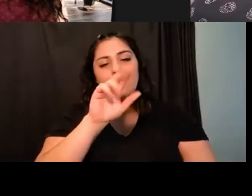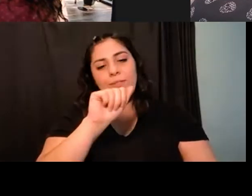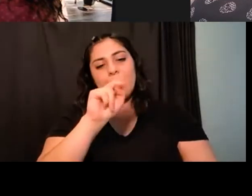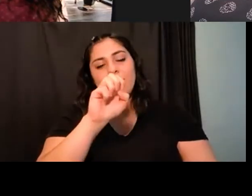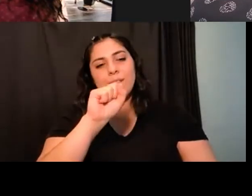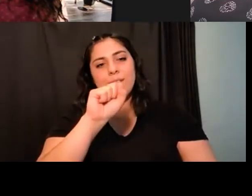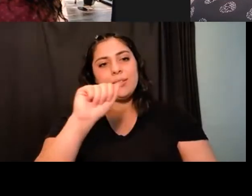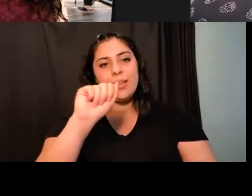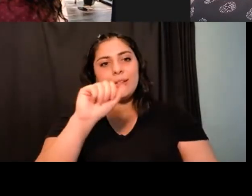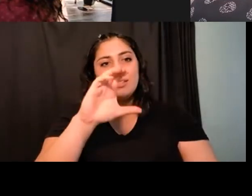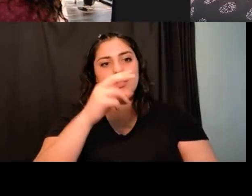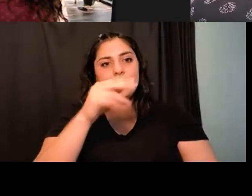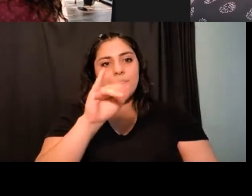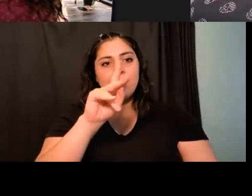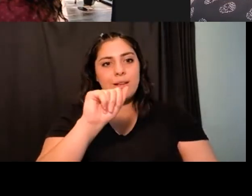www.vanessachica.com,